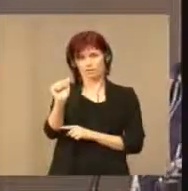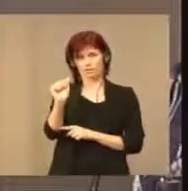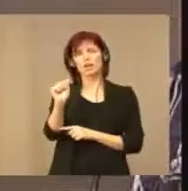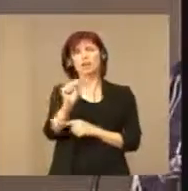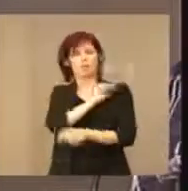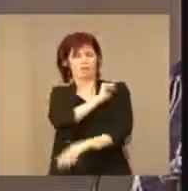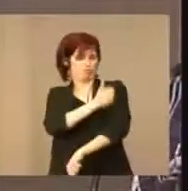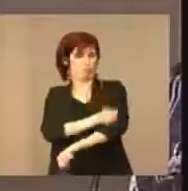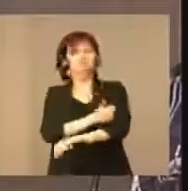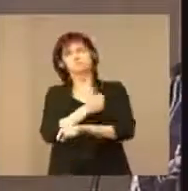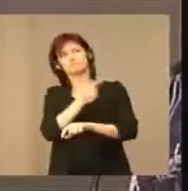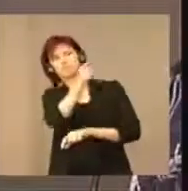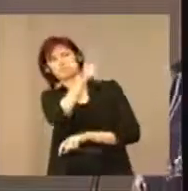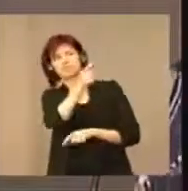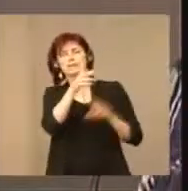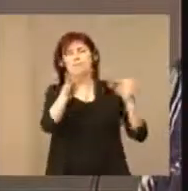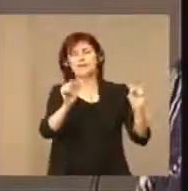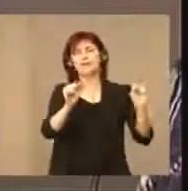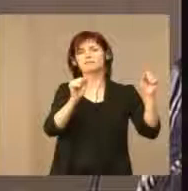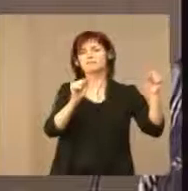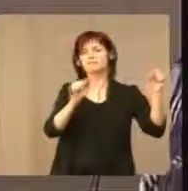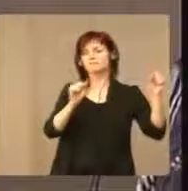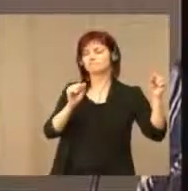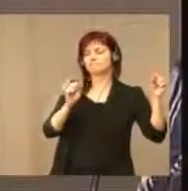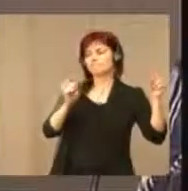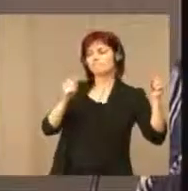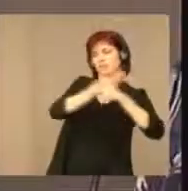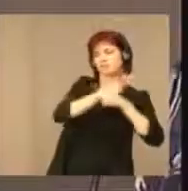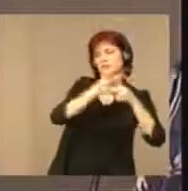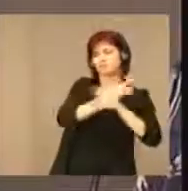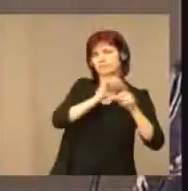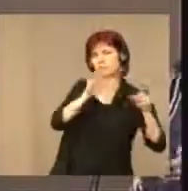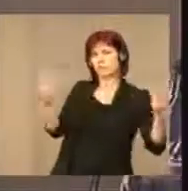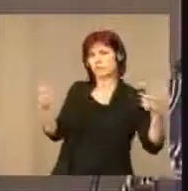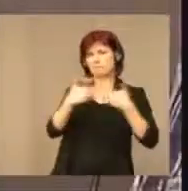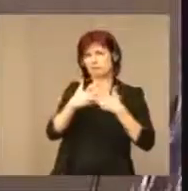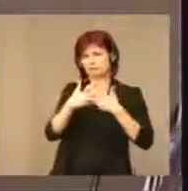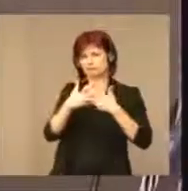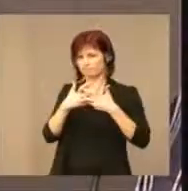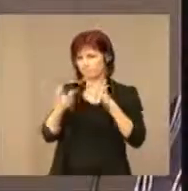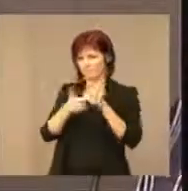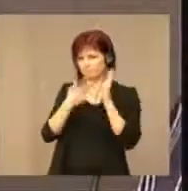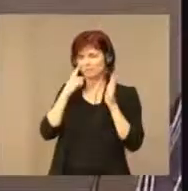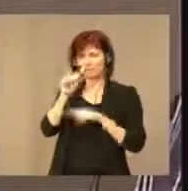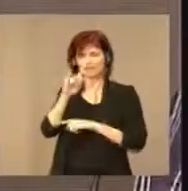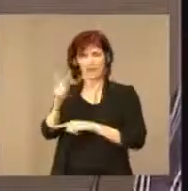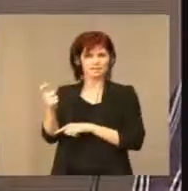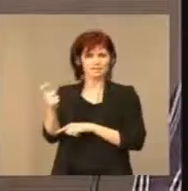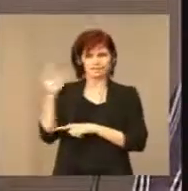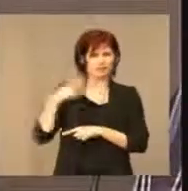the agency to determine eligibility for the tax credit. I sound like a really good bureaucrat, don't